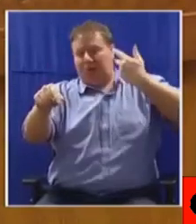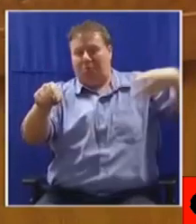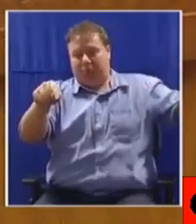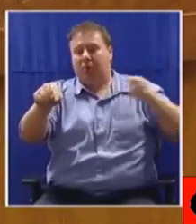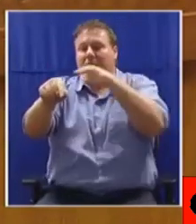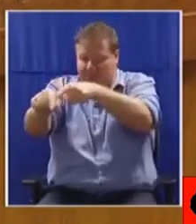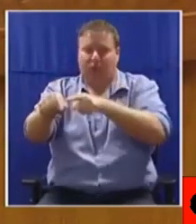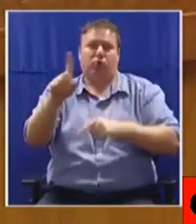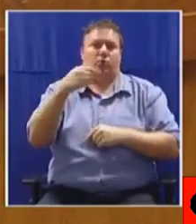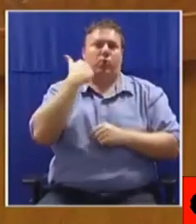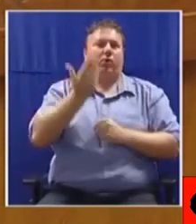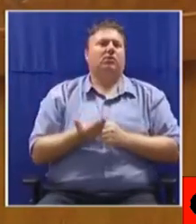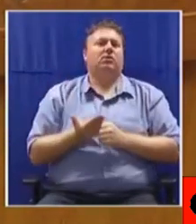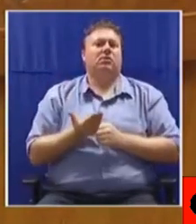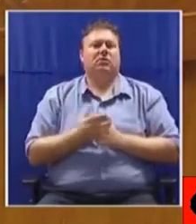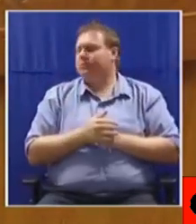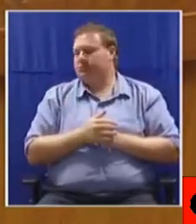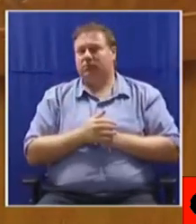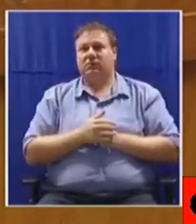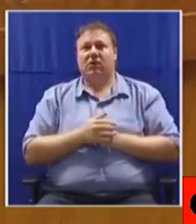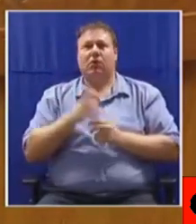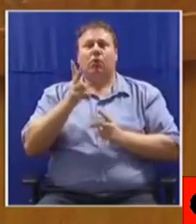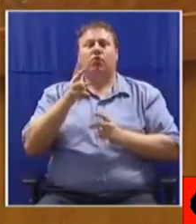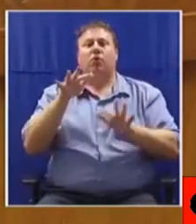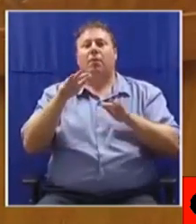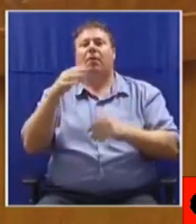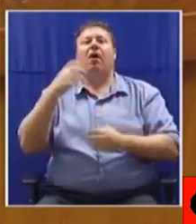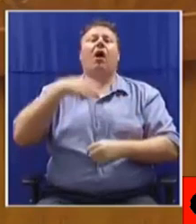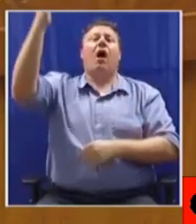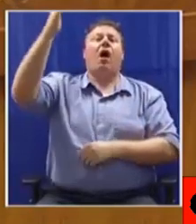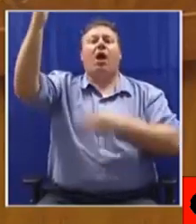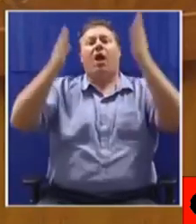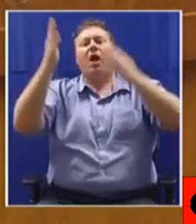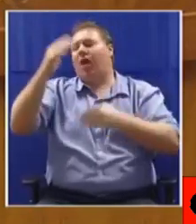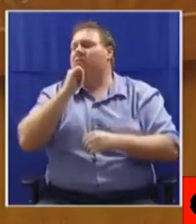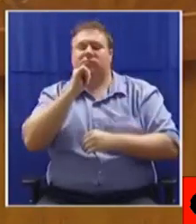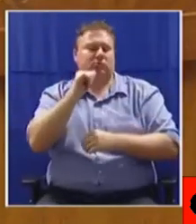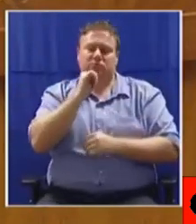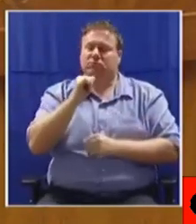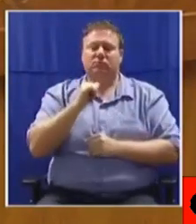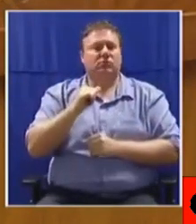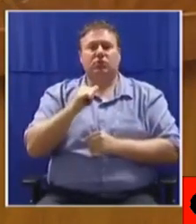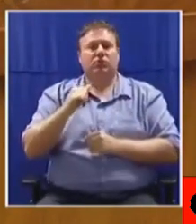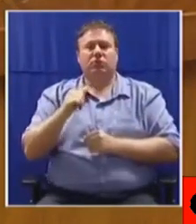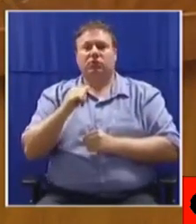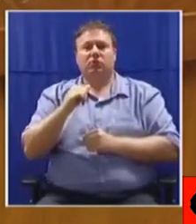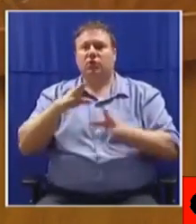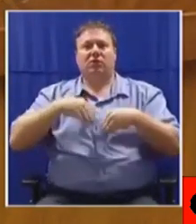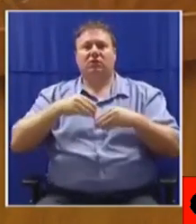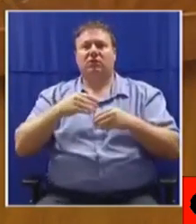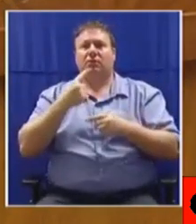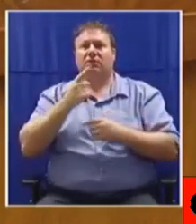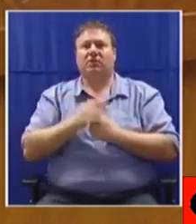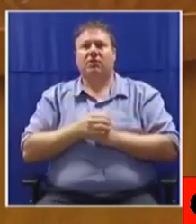completely ignored the overwhelming amount of oral submissions held by the committee here in Parliament, where by far the